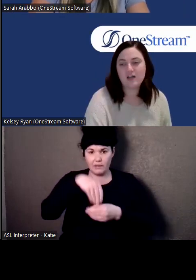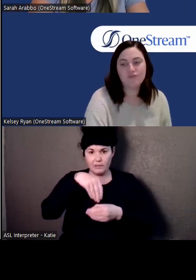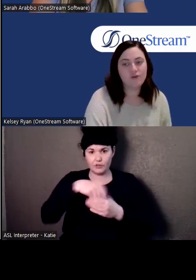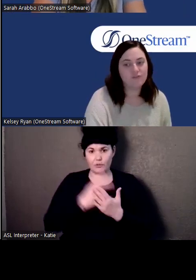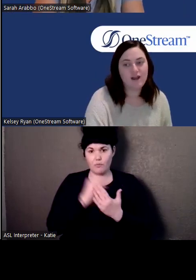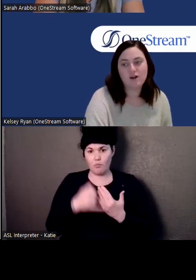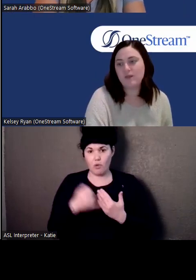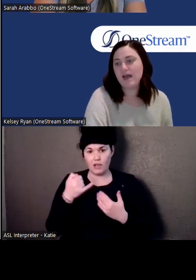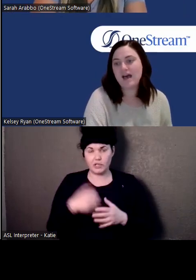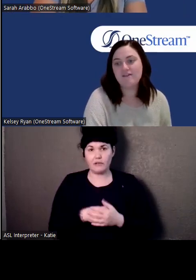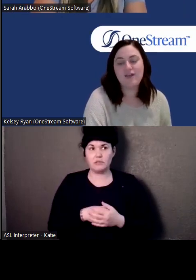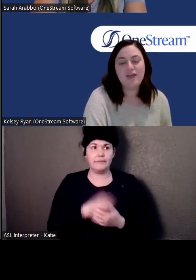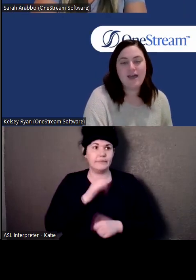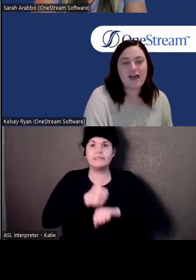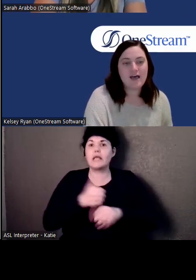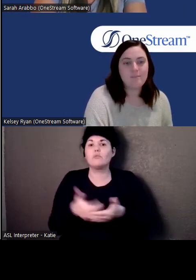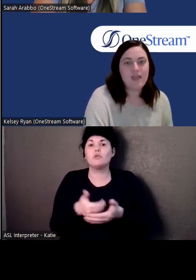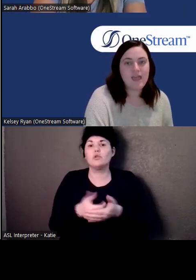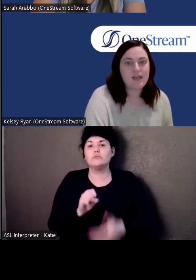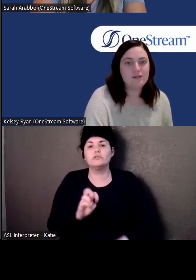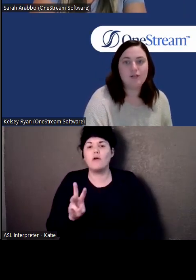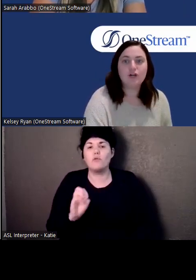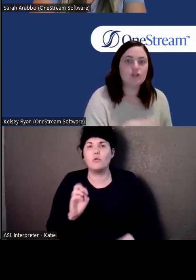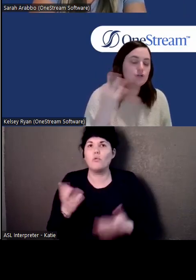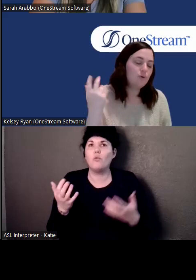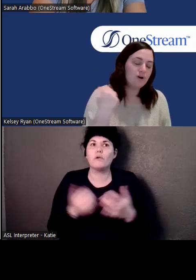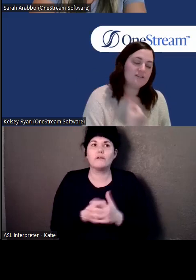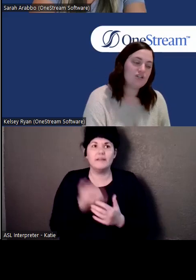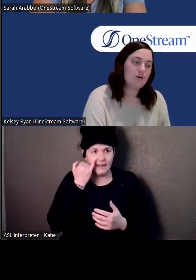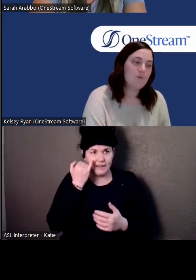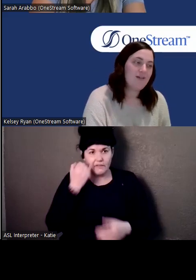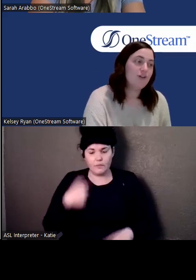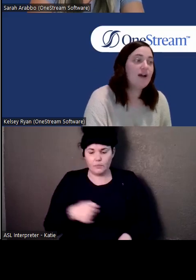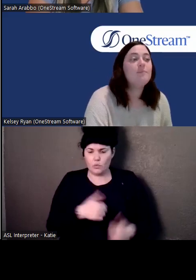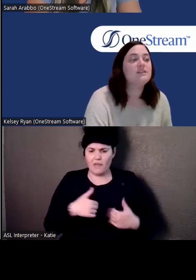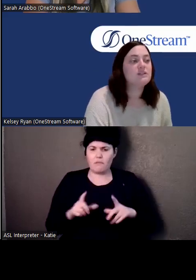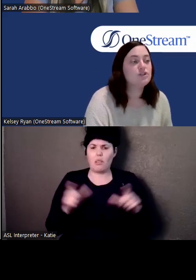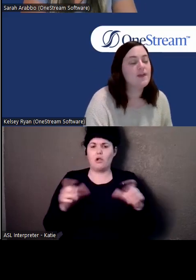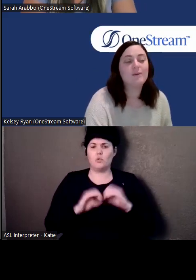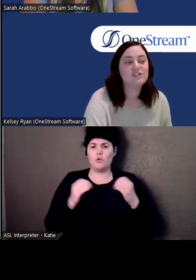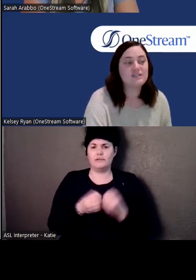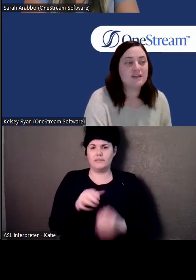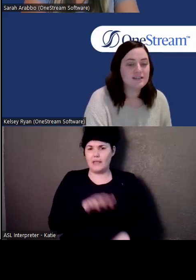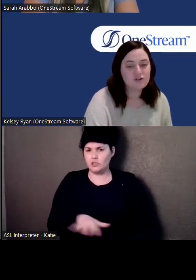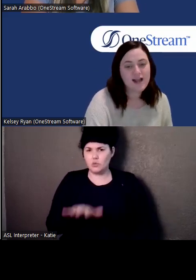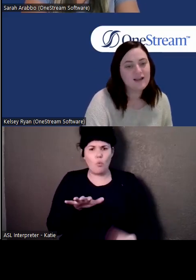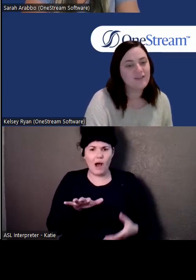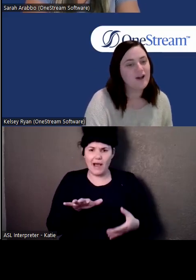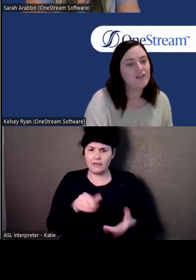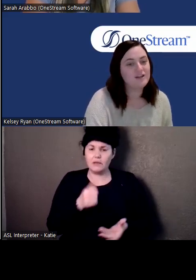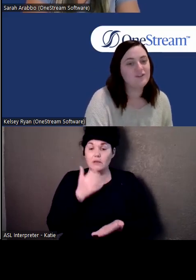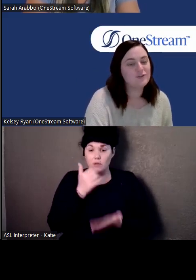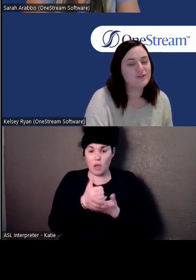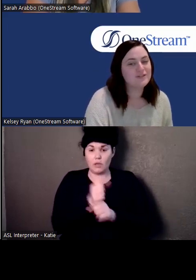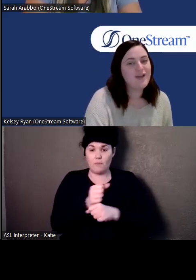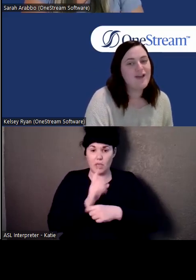new software, right? Or we have a large organization wide, they're helping to ensure that project stays on track and that